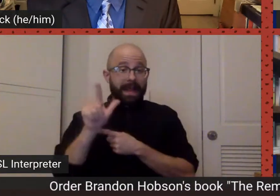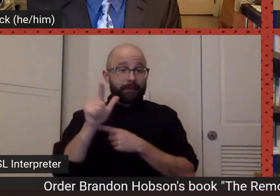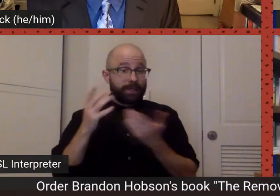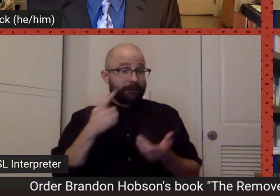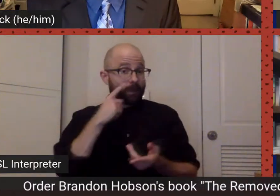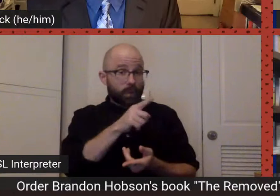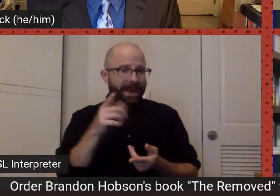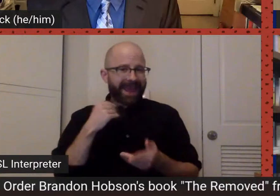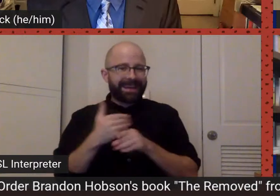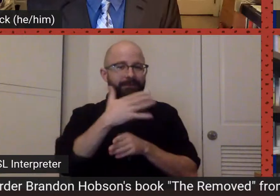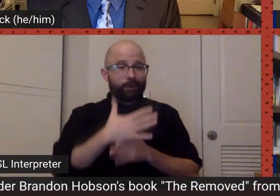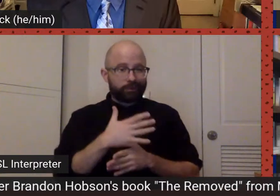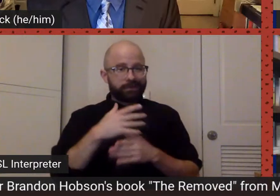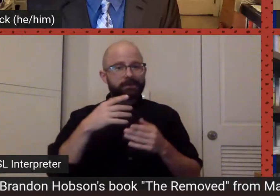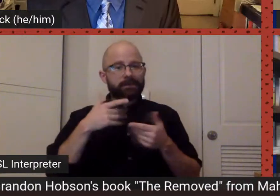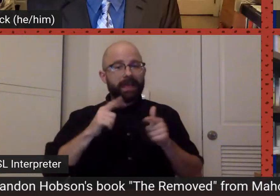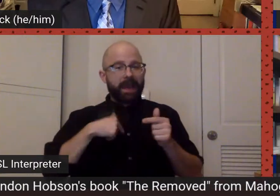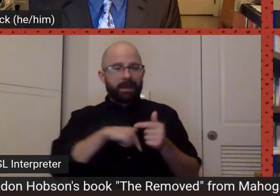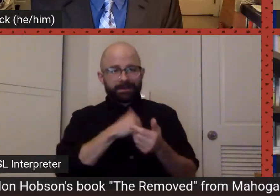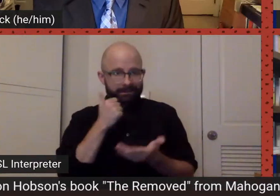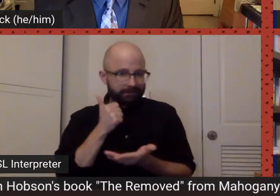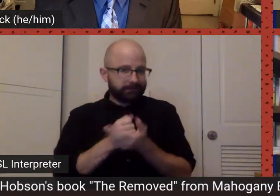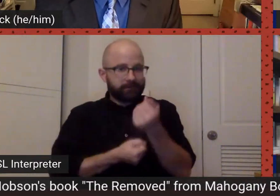So let us hook you up with whatever you need.